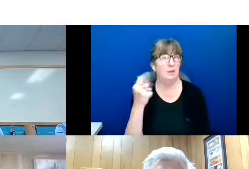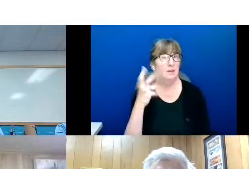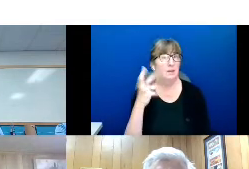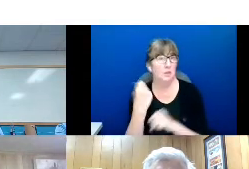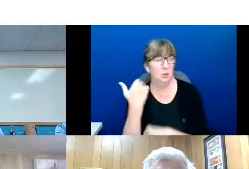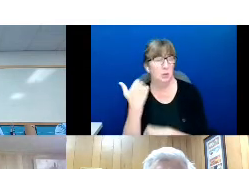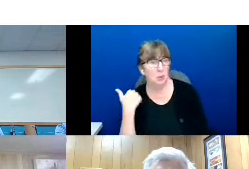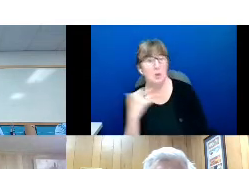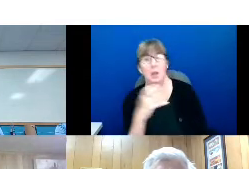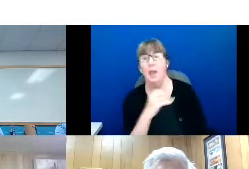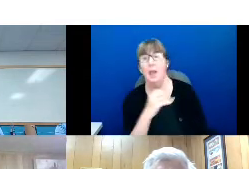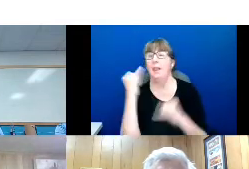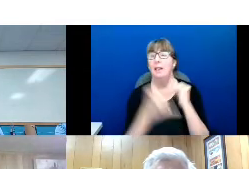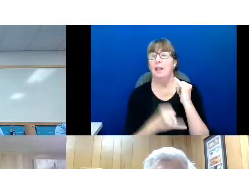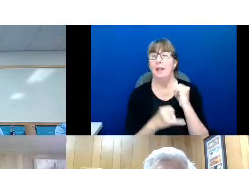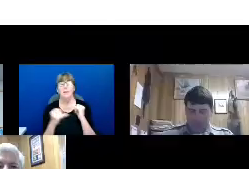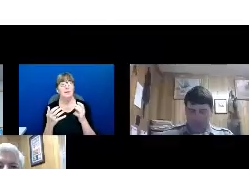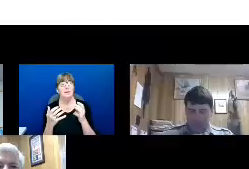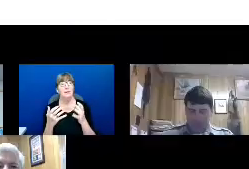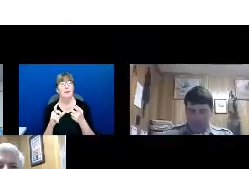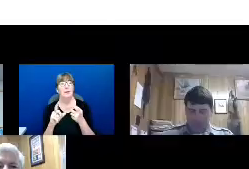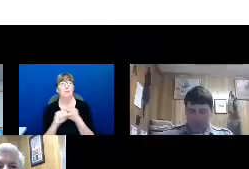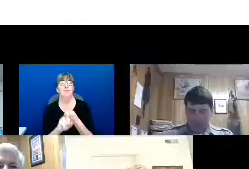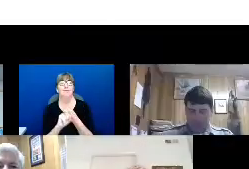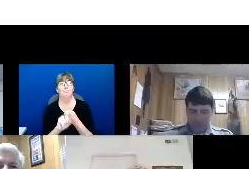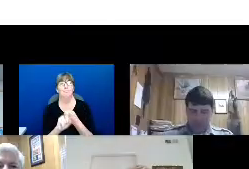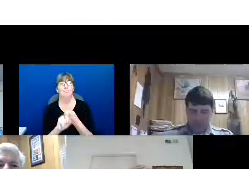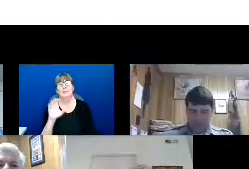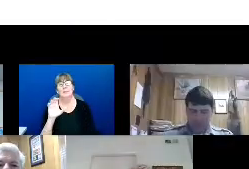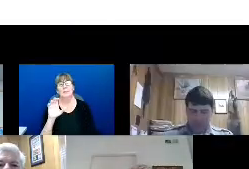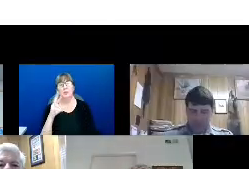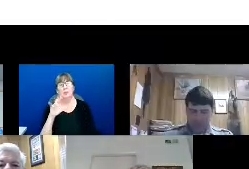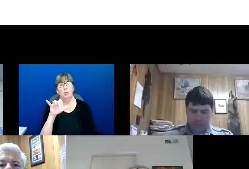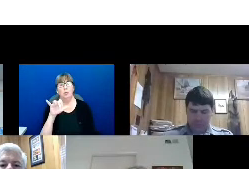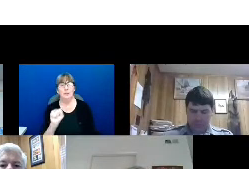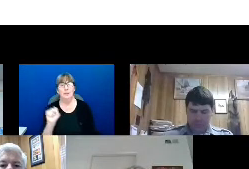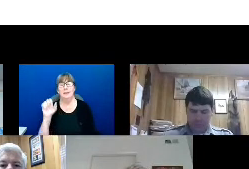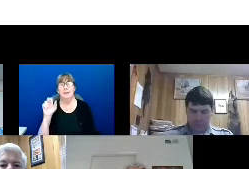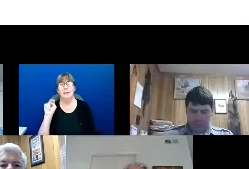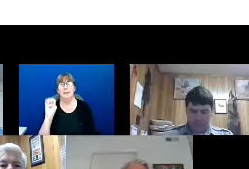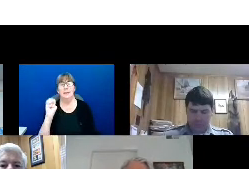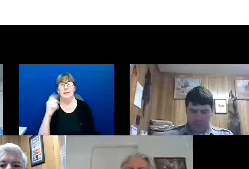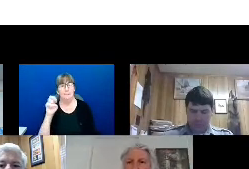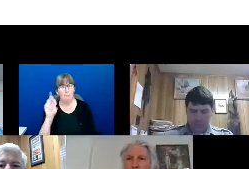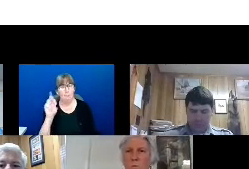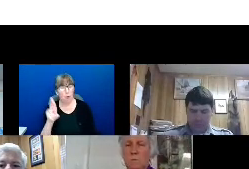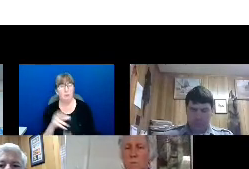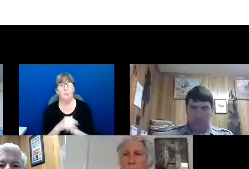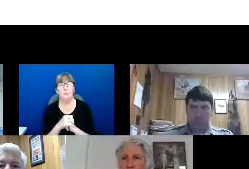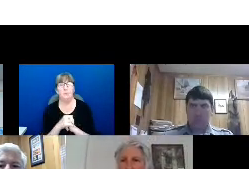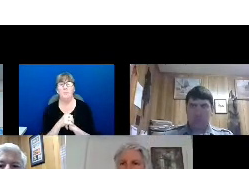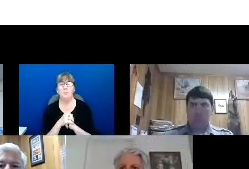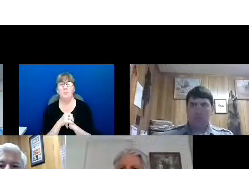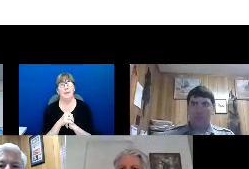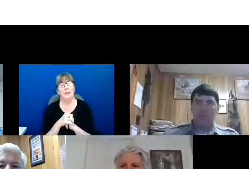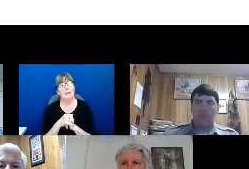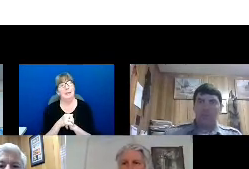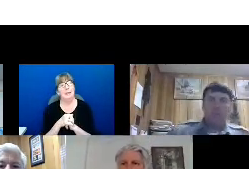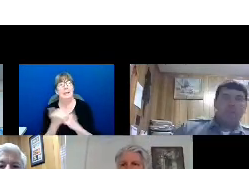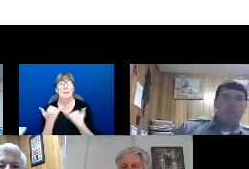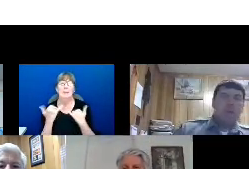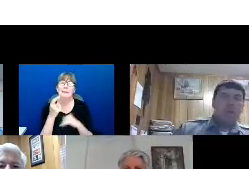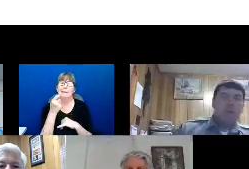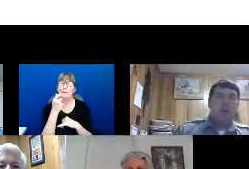is our old buddy, Chris Napper. We're still a little bit angry with the state of South Carolina